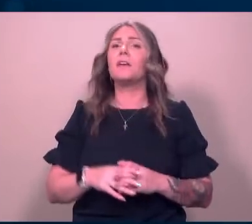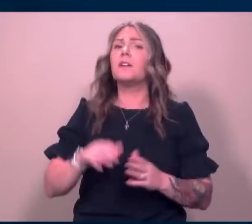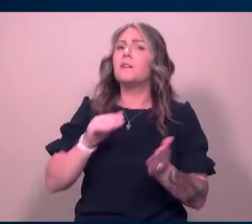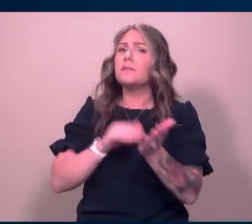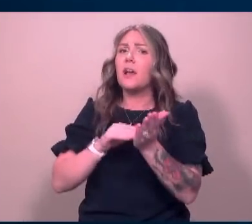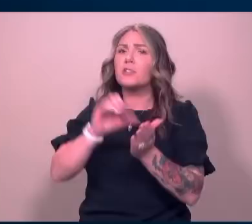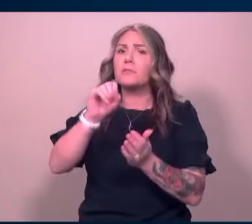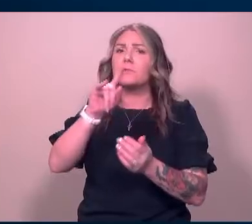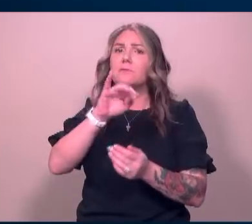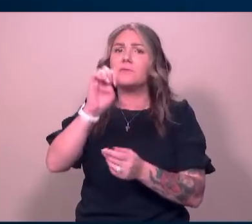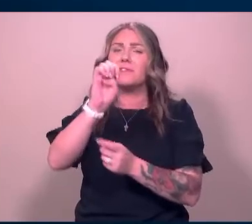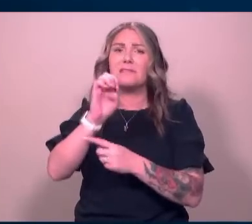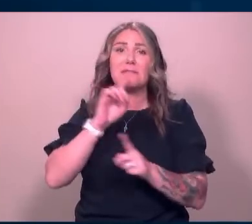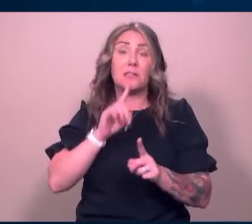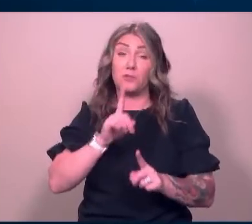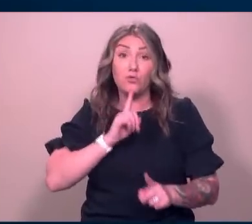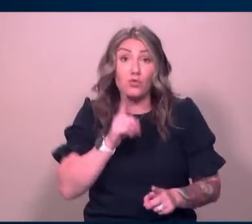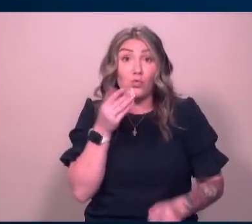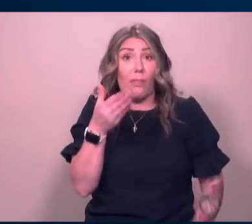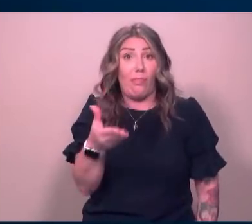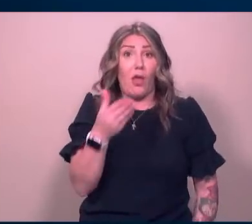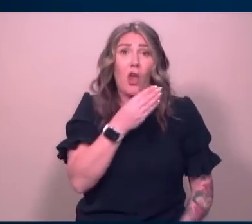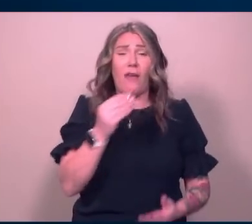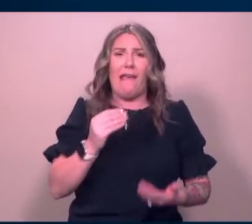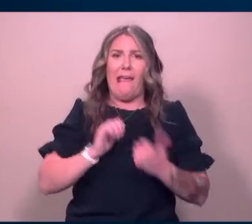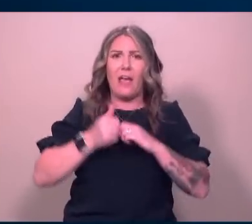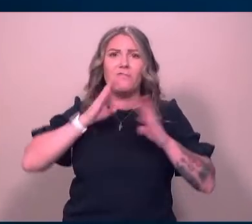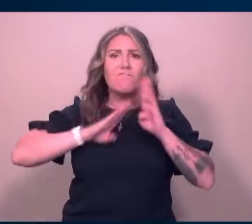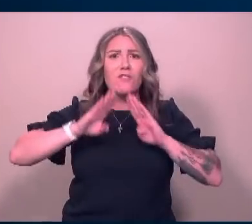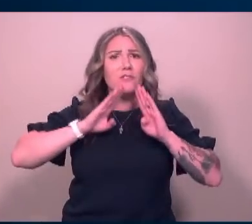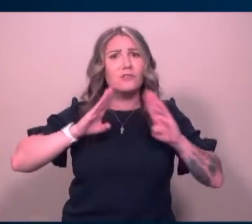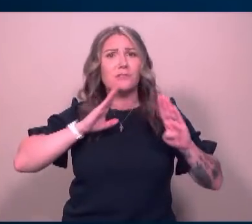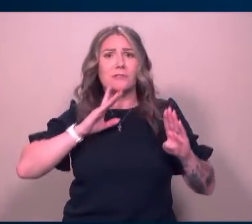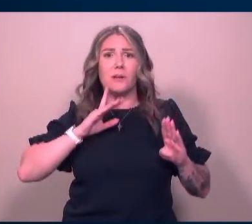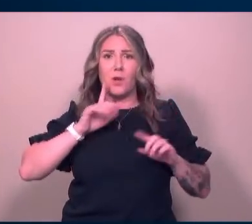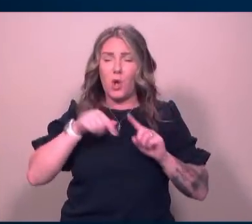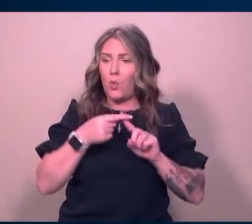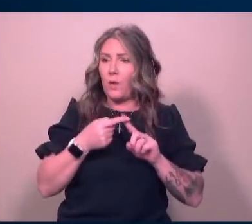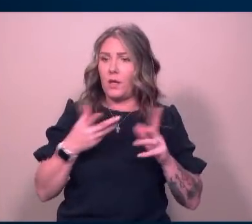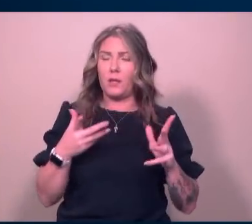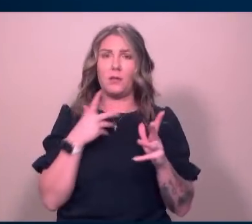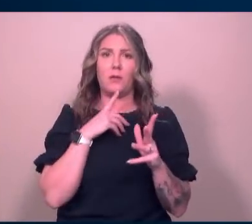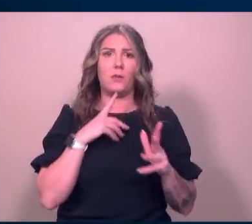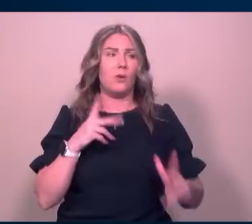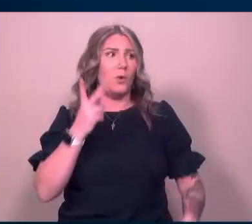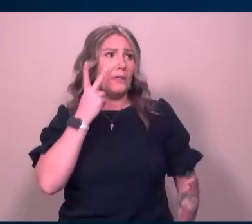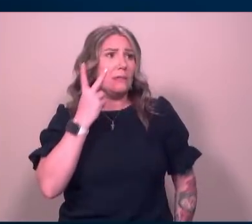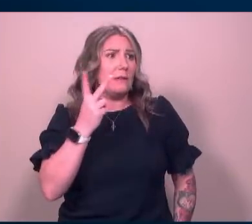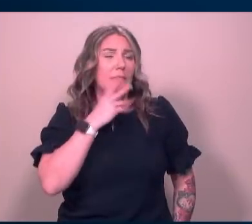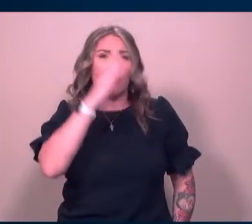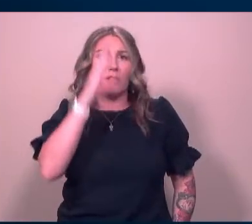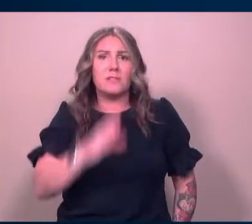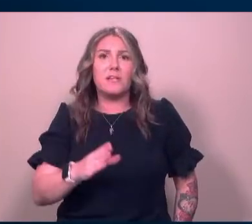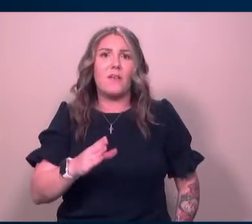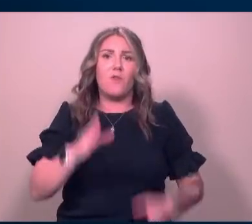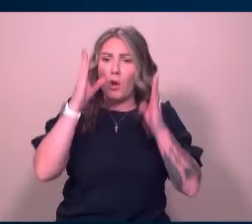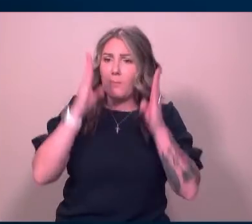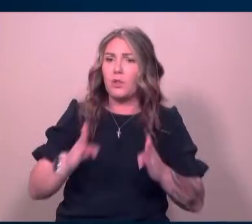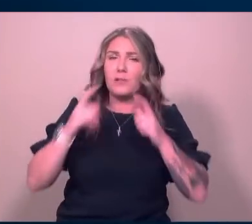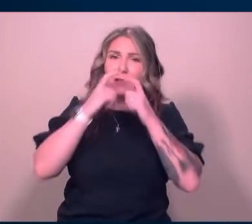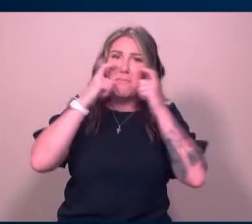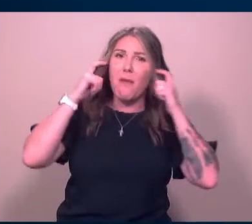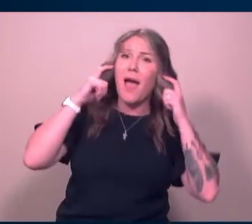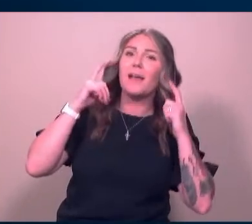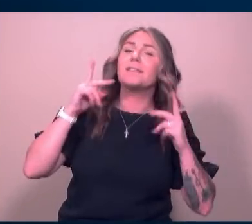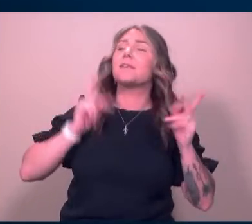this has got to ring true for you there. And just how frustrating is it that you walk down the streets and there's never a person that's masked and people want to pretend